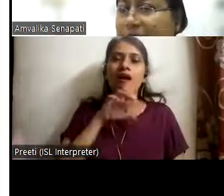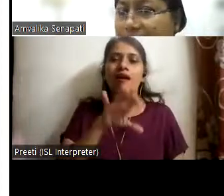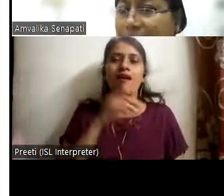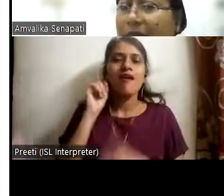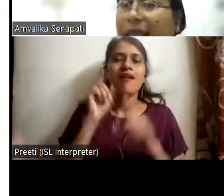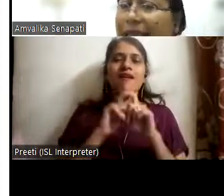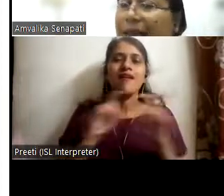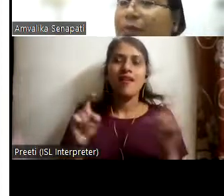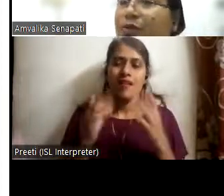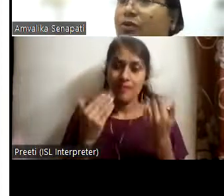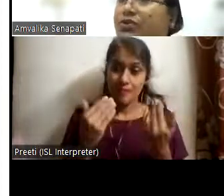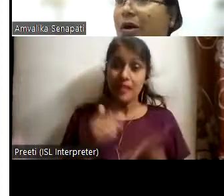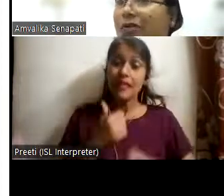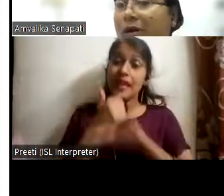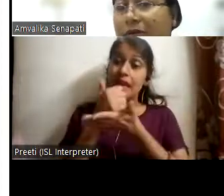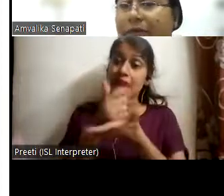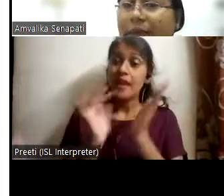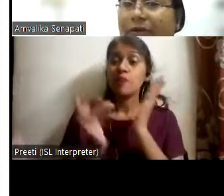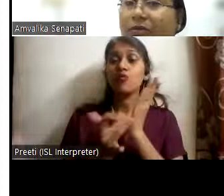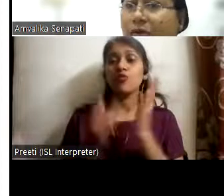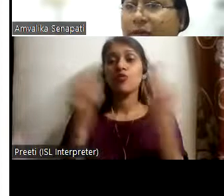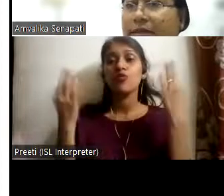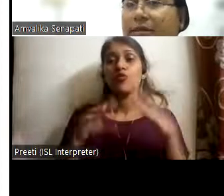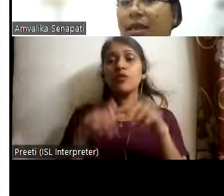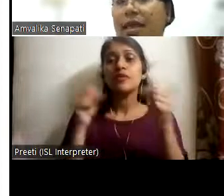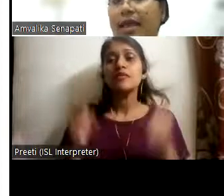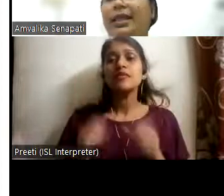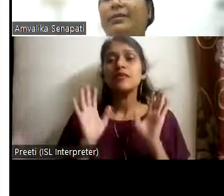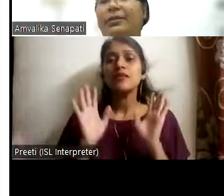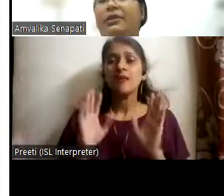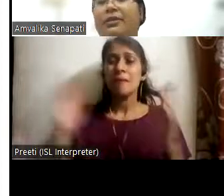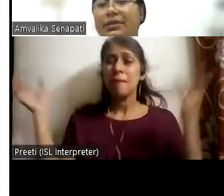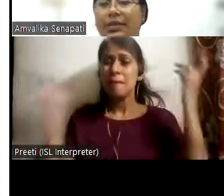induction system will help to drown out the background noises